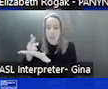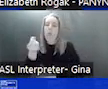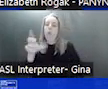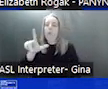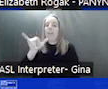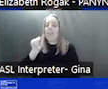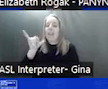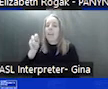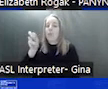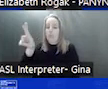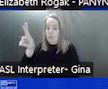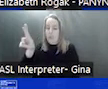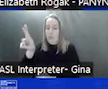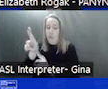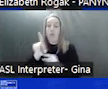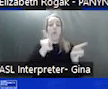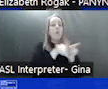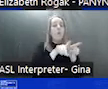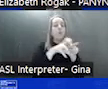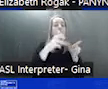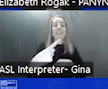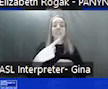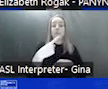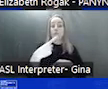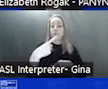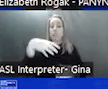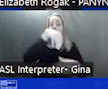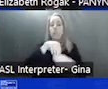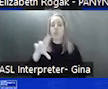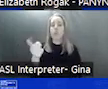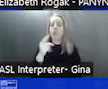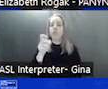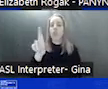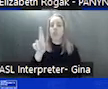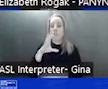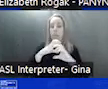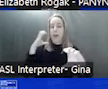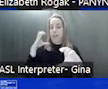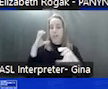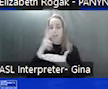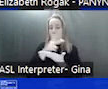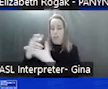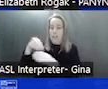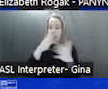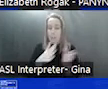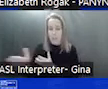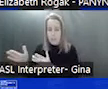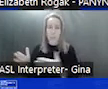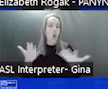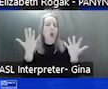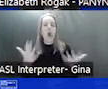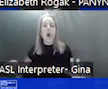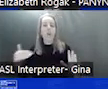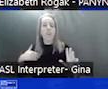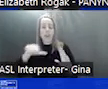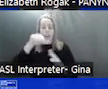charter bus parking considered in the plan overall. There are already parking facility contractors utilized at Port